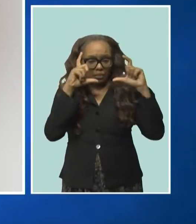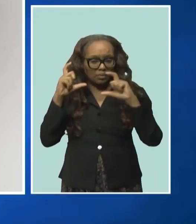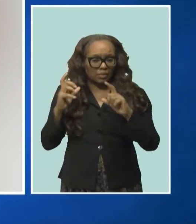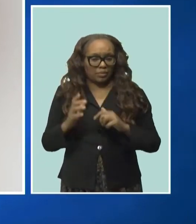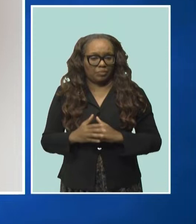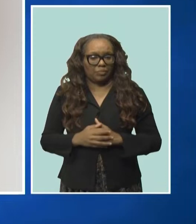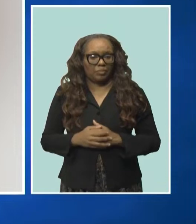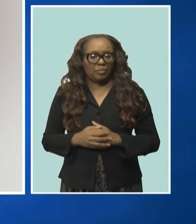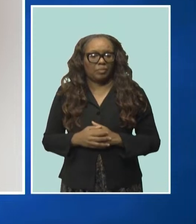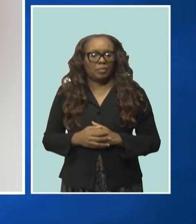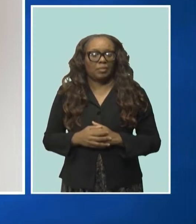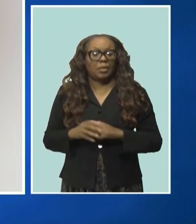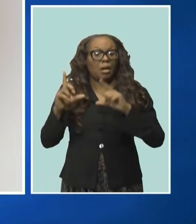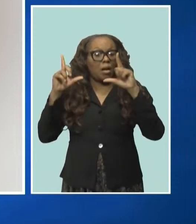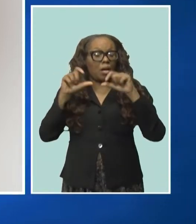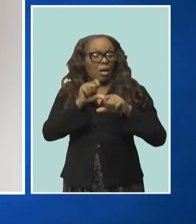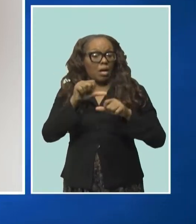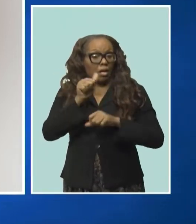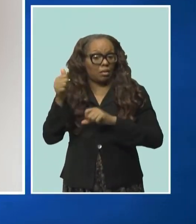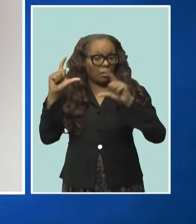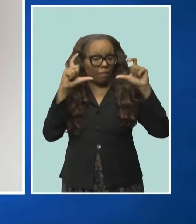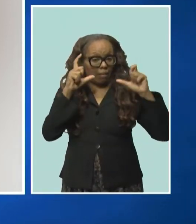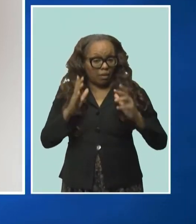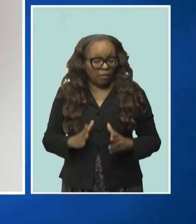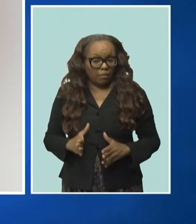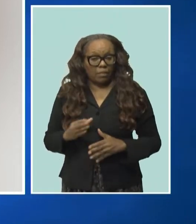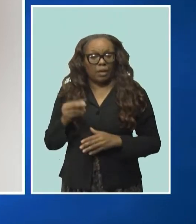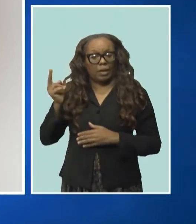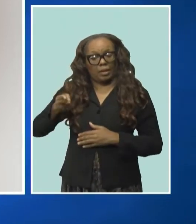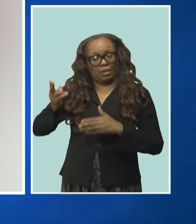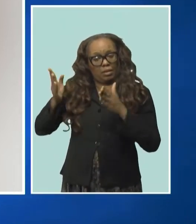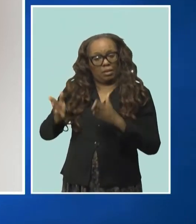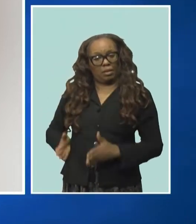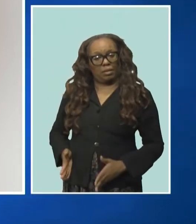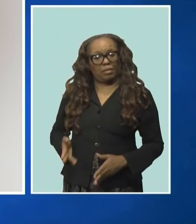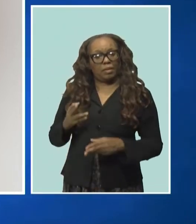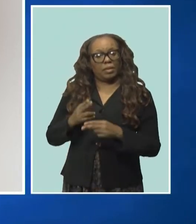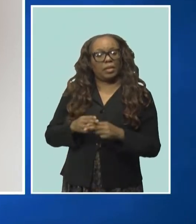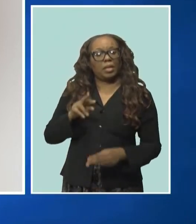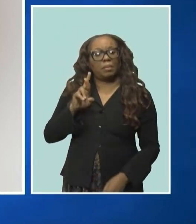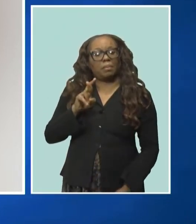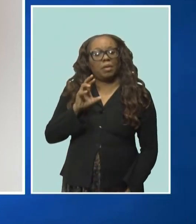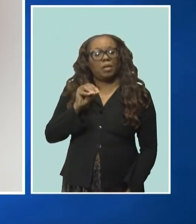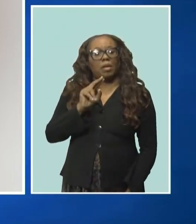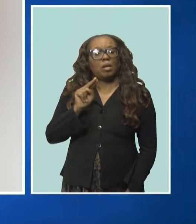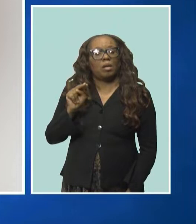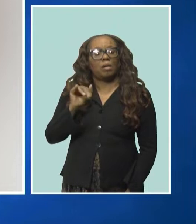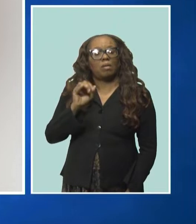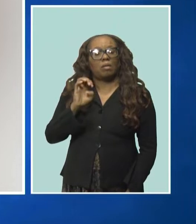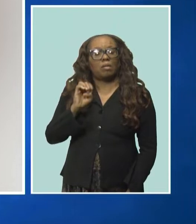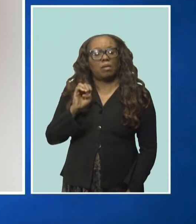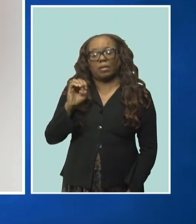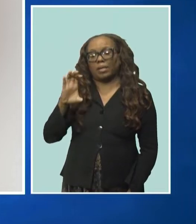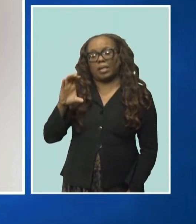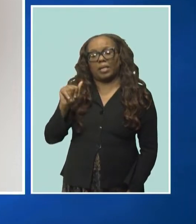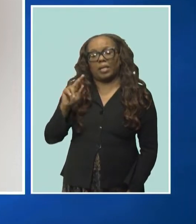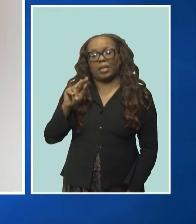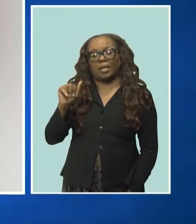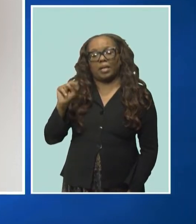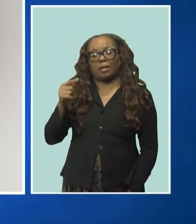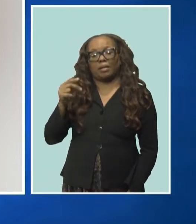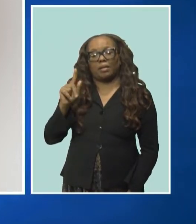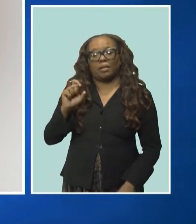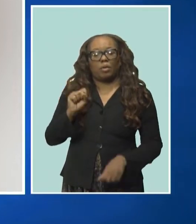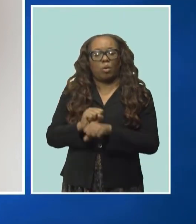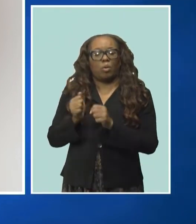culture. Photographer and visual historian Ronnie Carrington said his second job was with Mr. Alen back in the 1970s, where